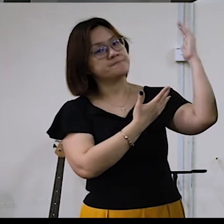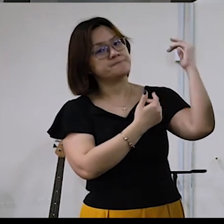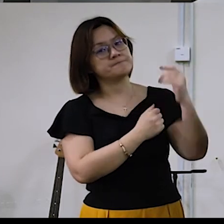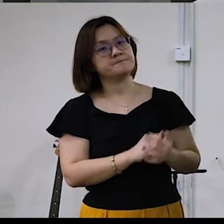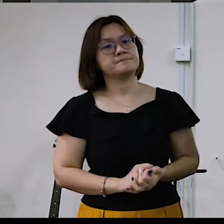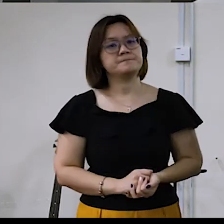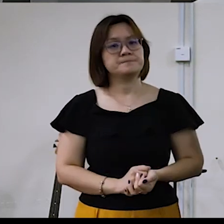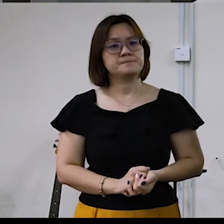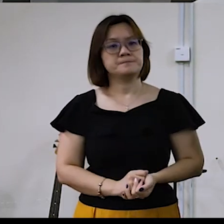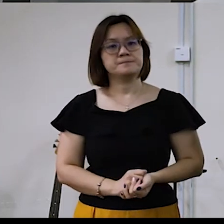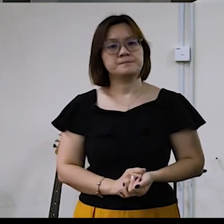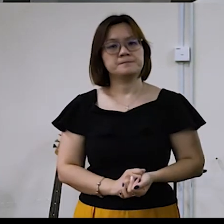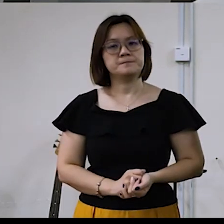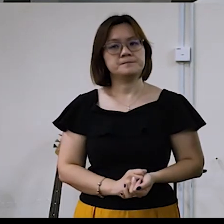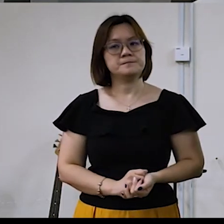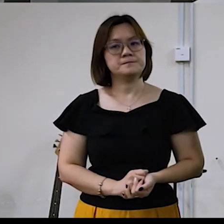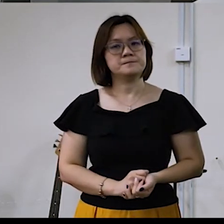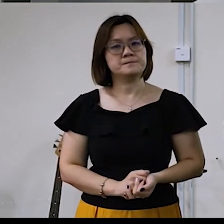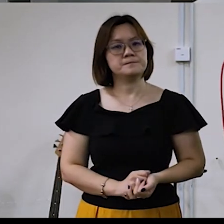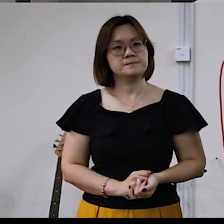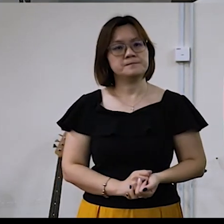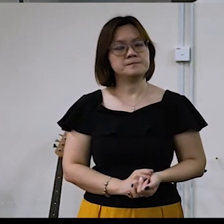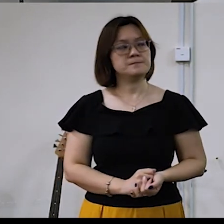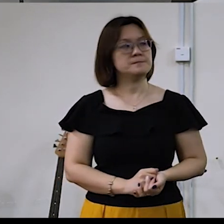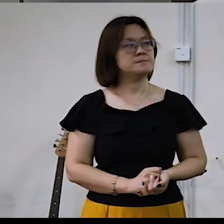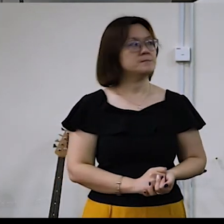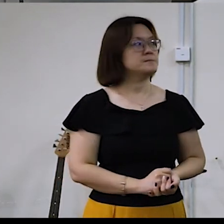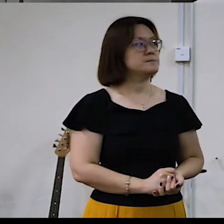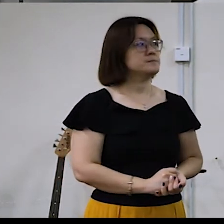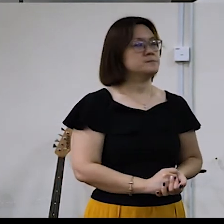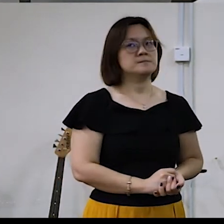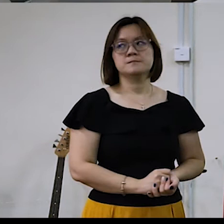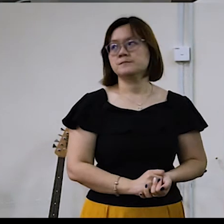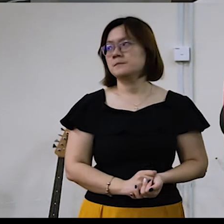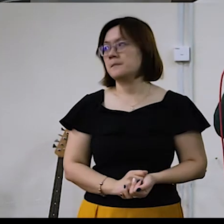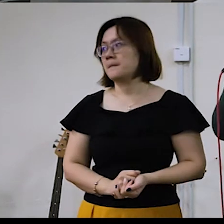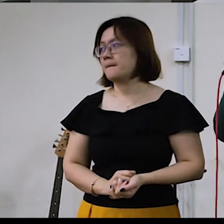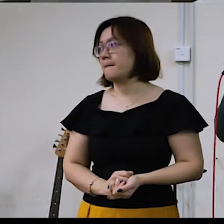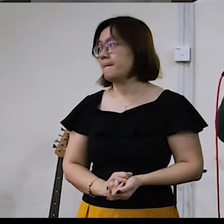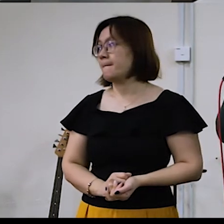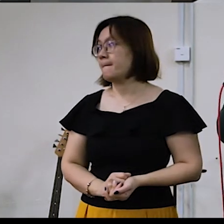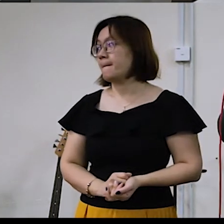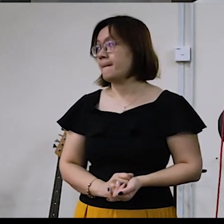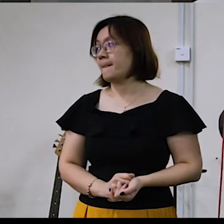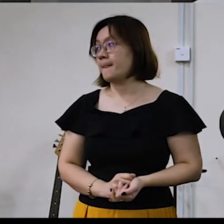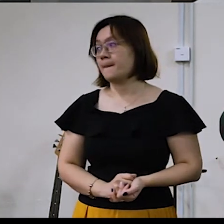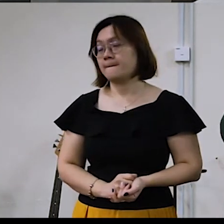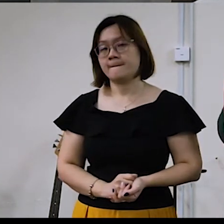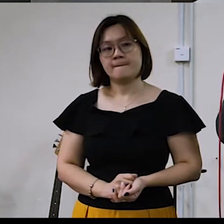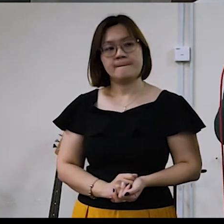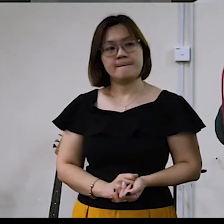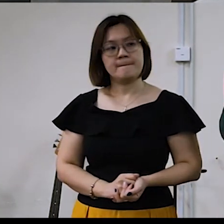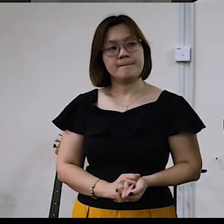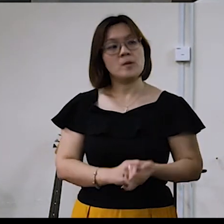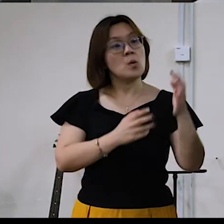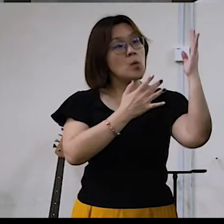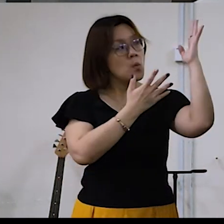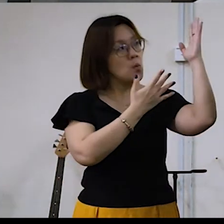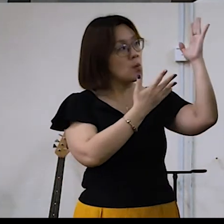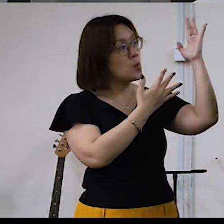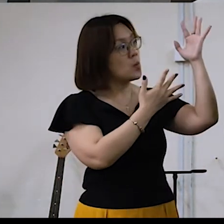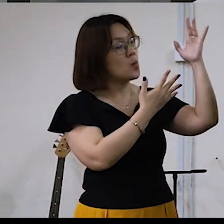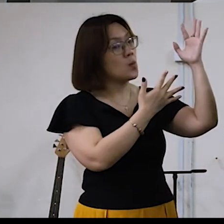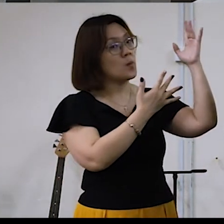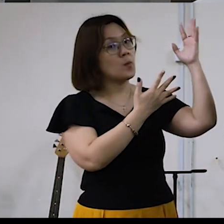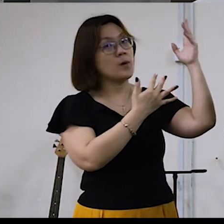Okay, this verse speaks about, Jesus says, until you are filled with the Holy Spirit, you wait. This